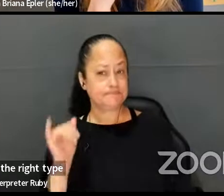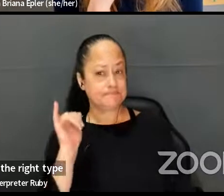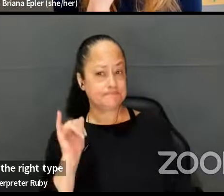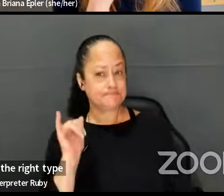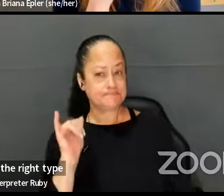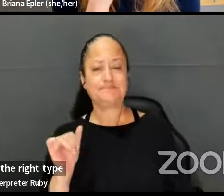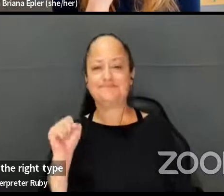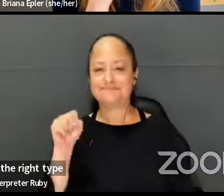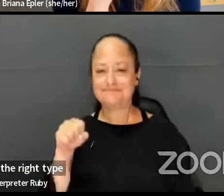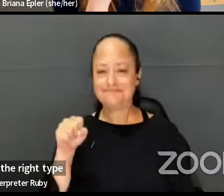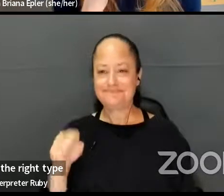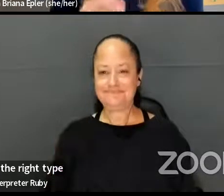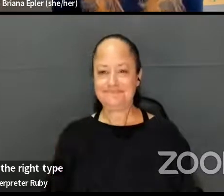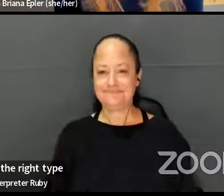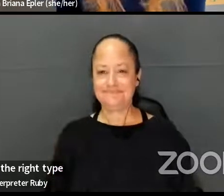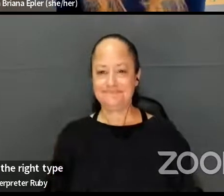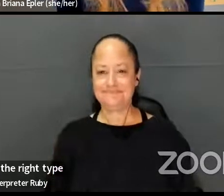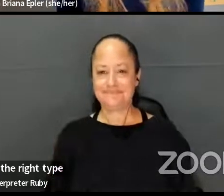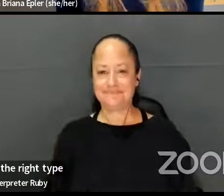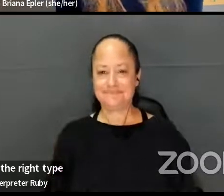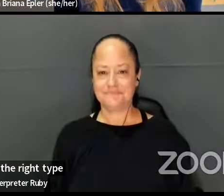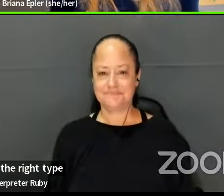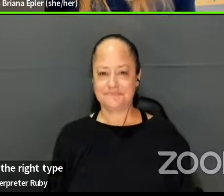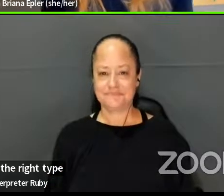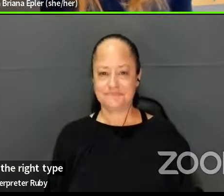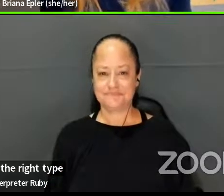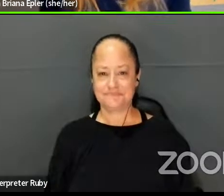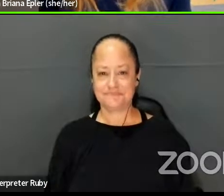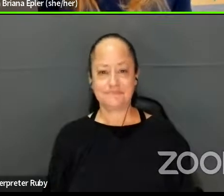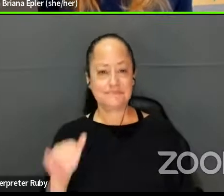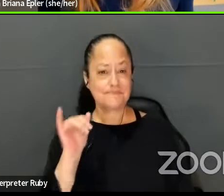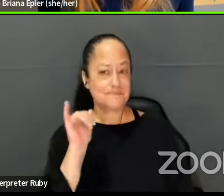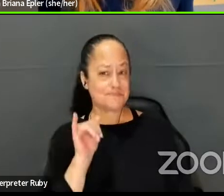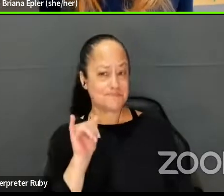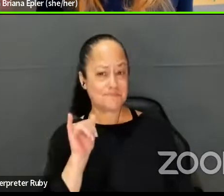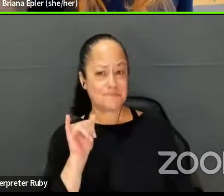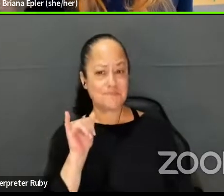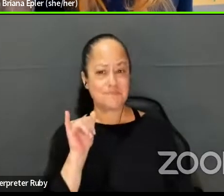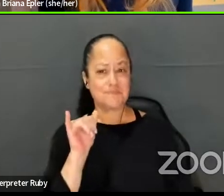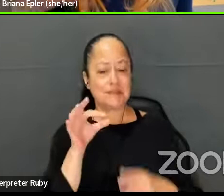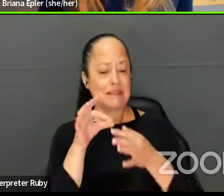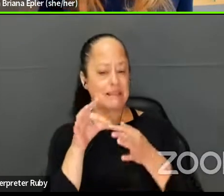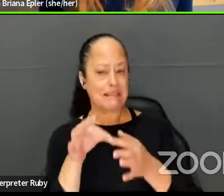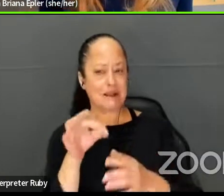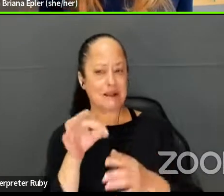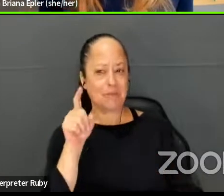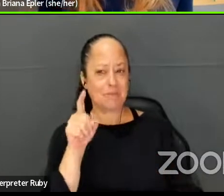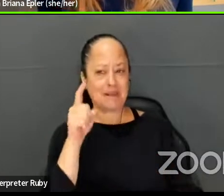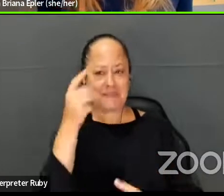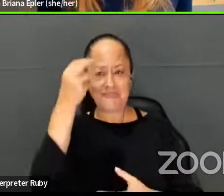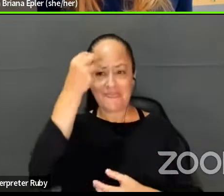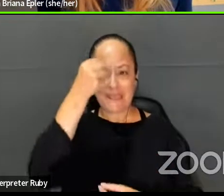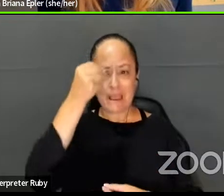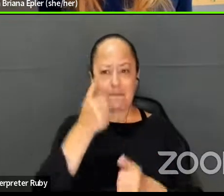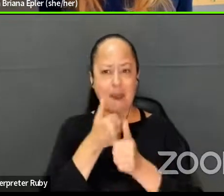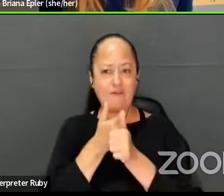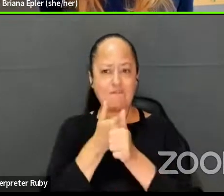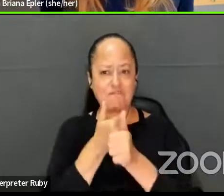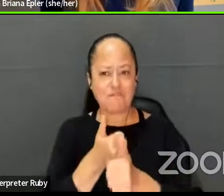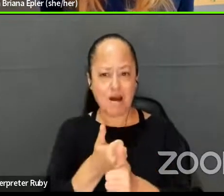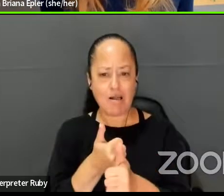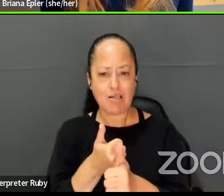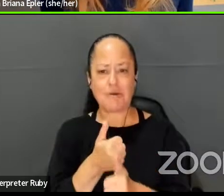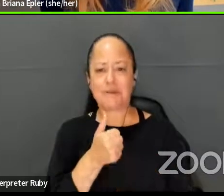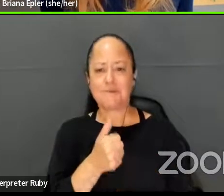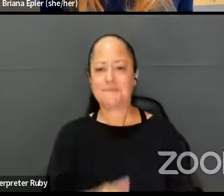Yeah, so I can say about that. That leaders need to think about following, about what they